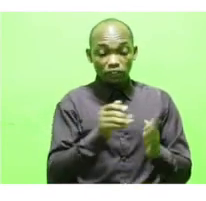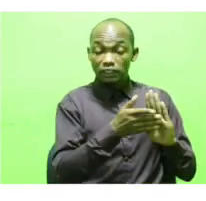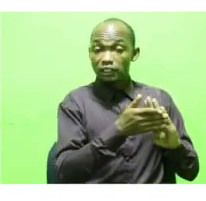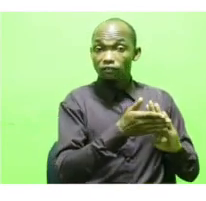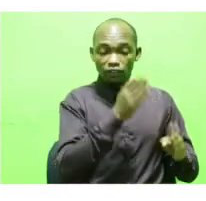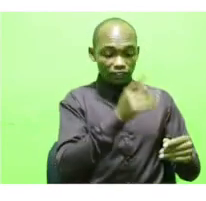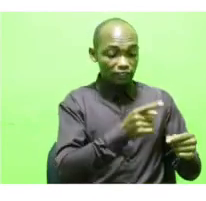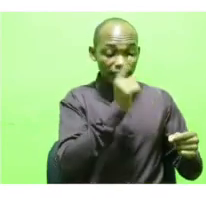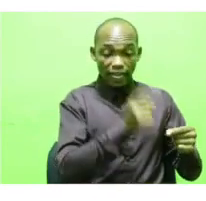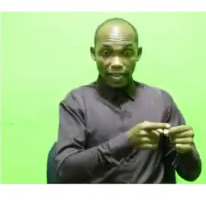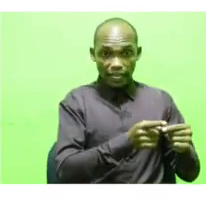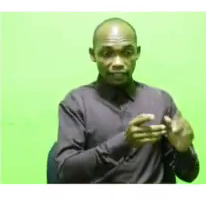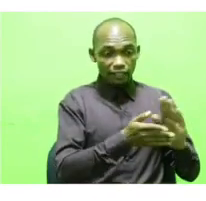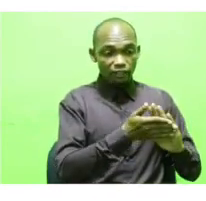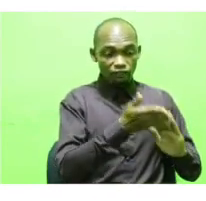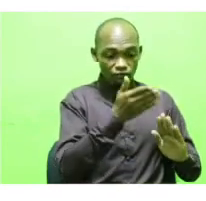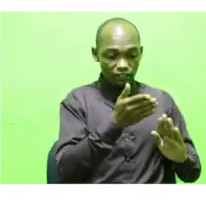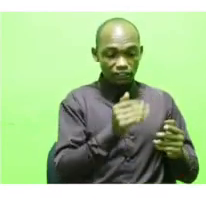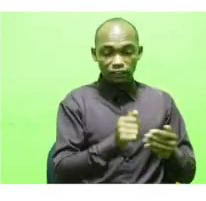from in the beginning.